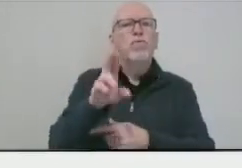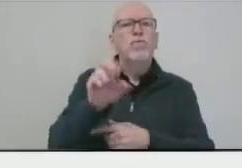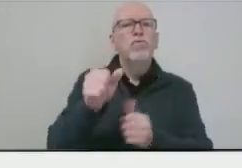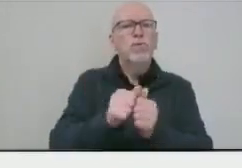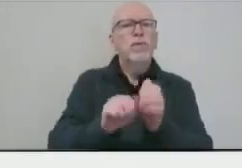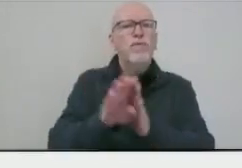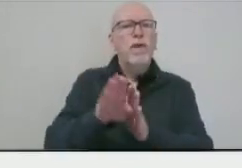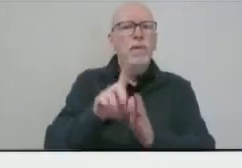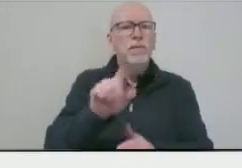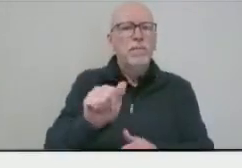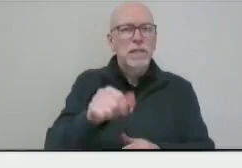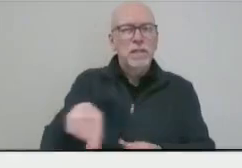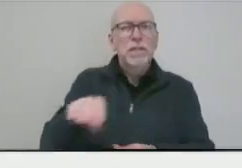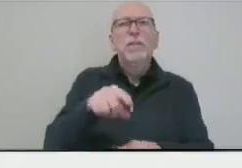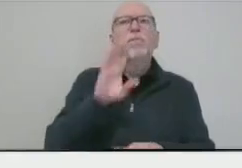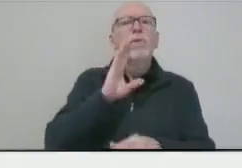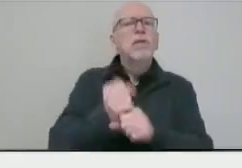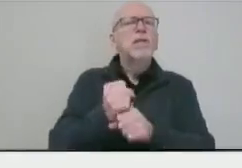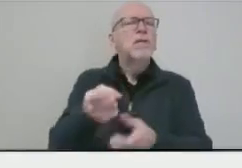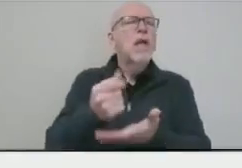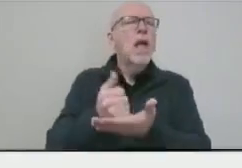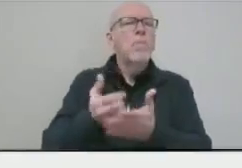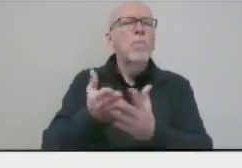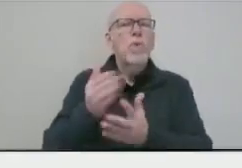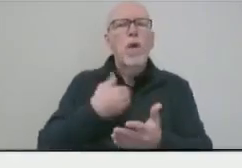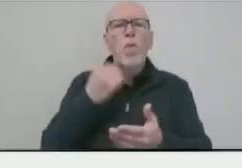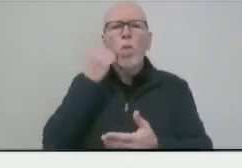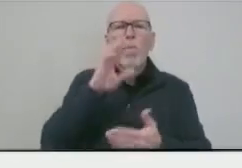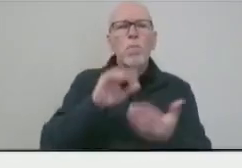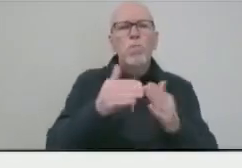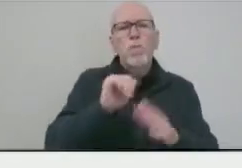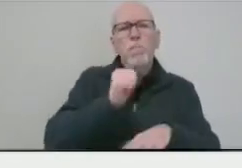disabilities who receive support through our home and community-based services program.